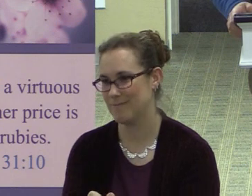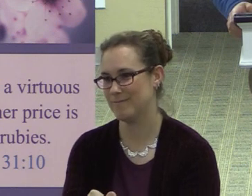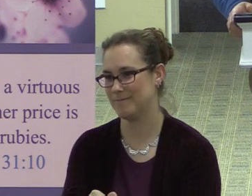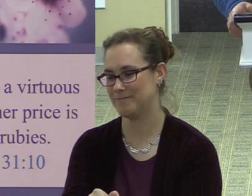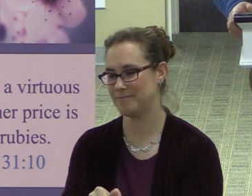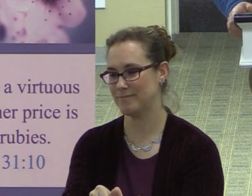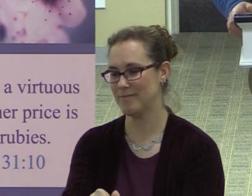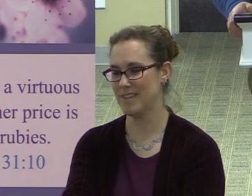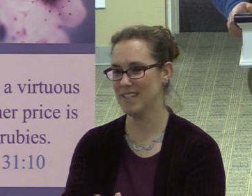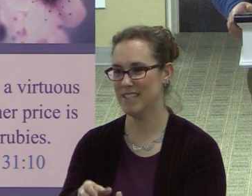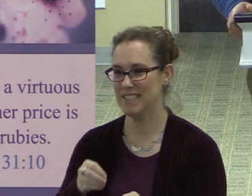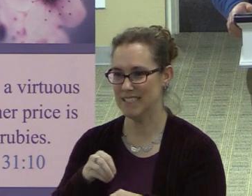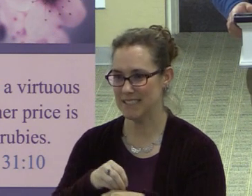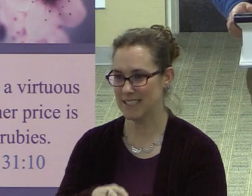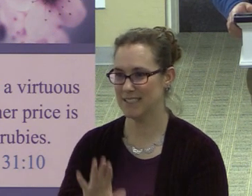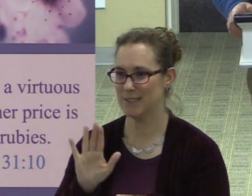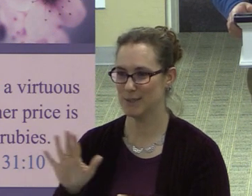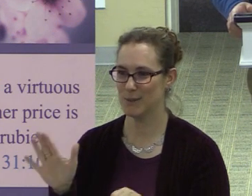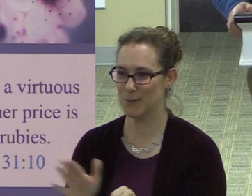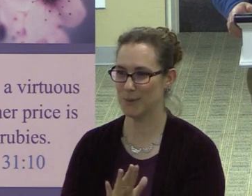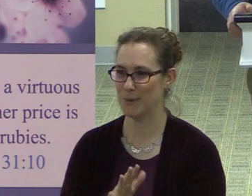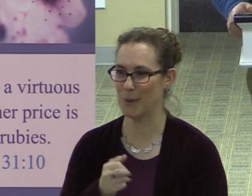He sends his entire army in.